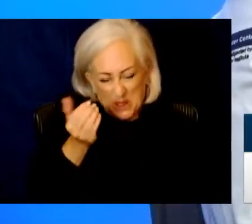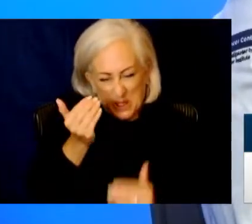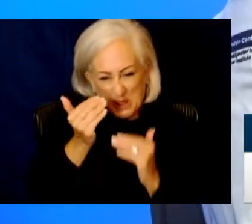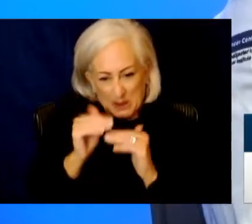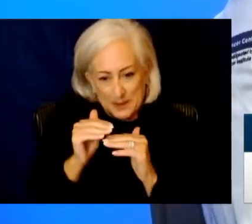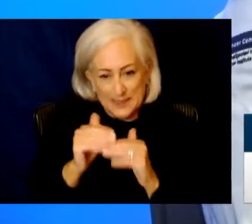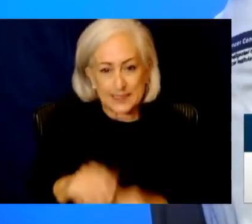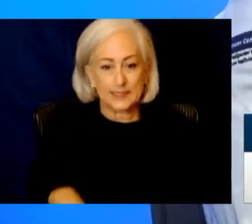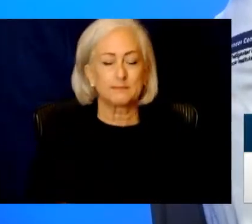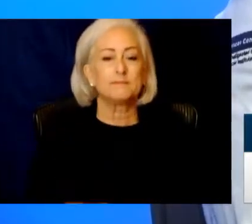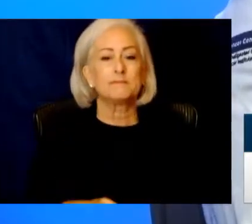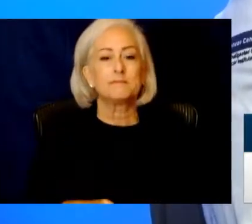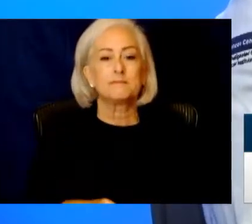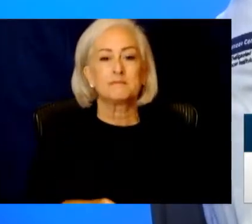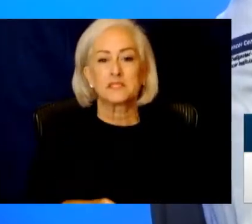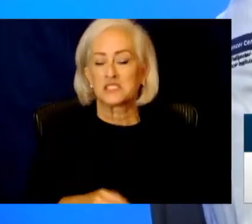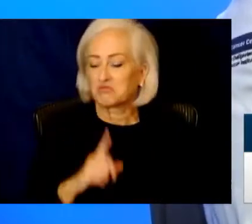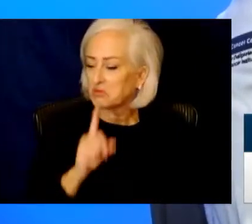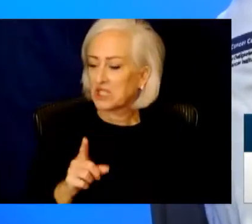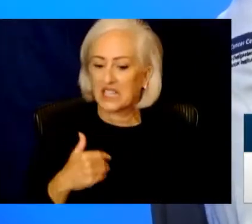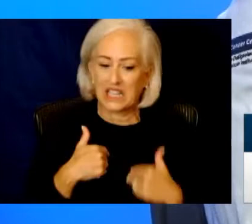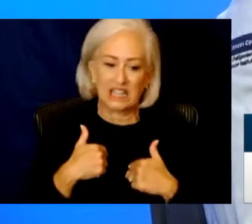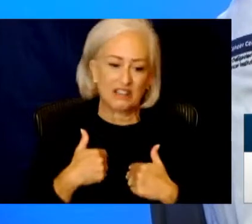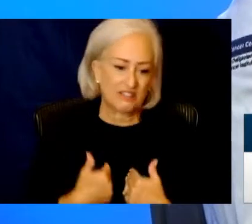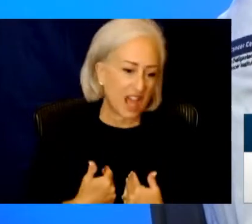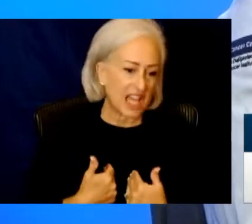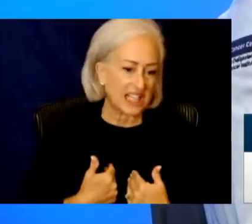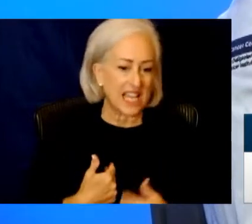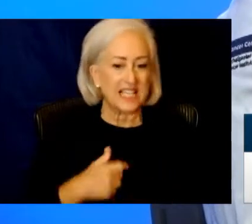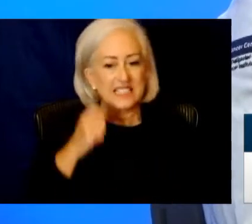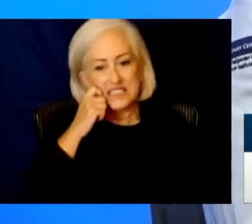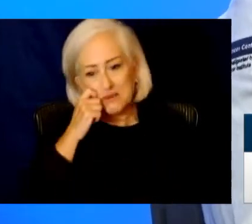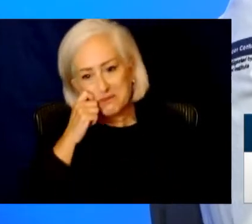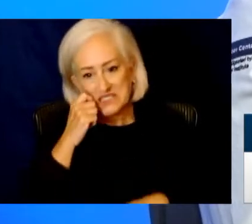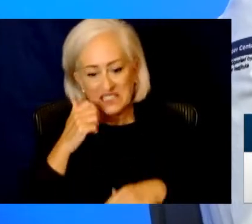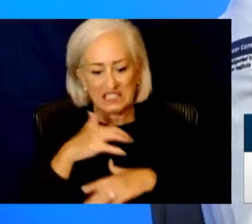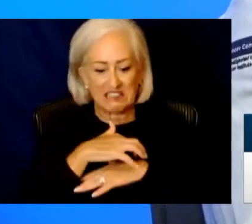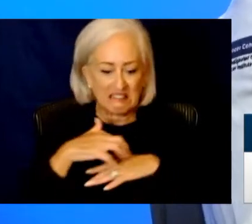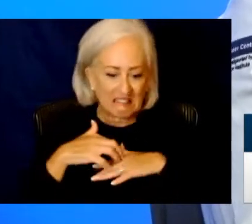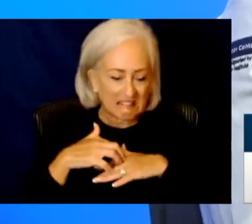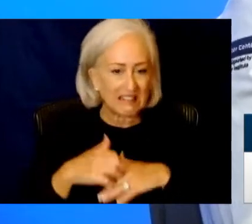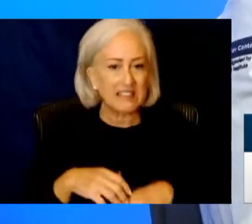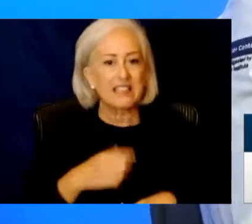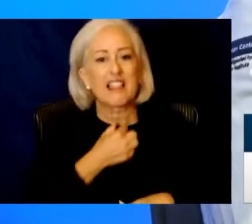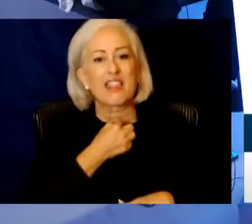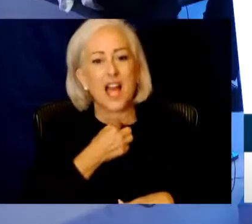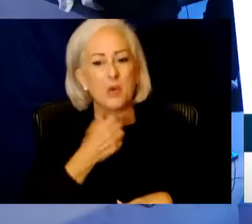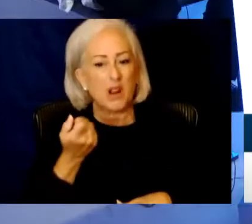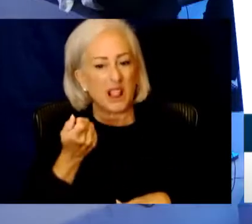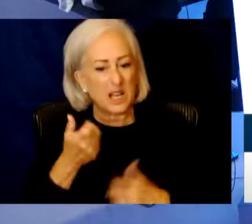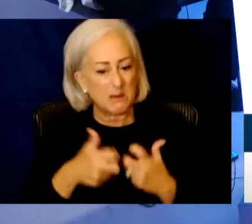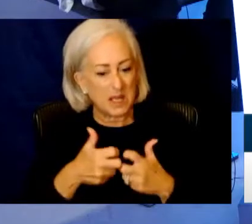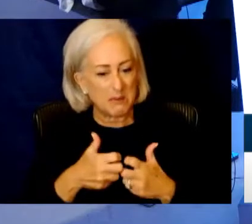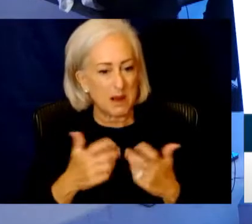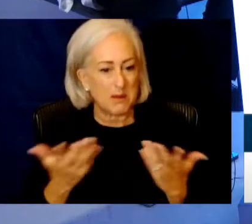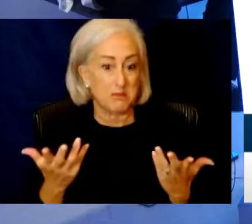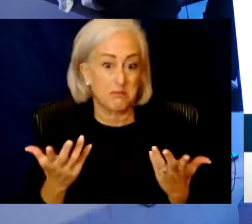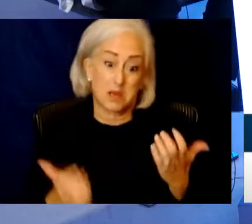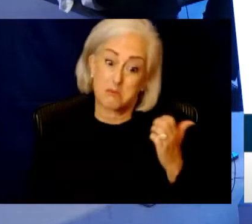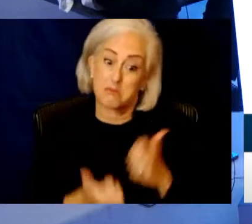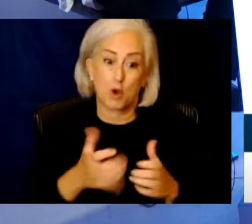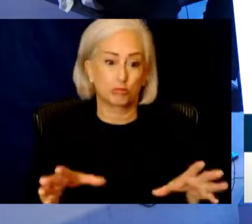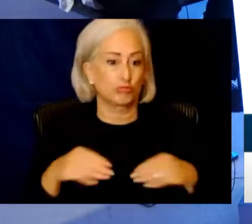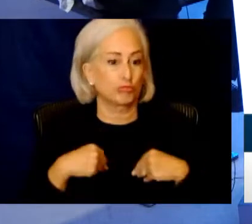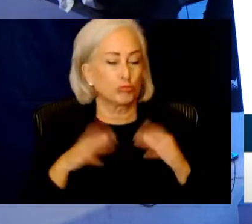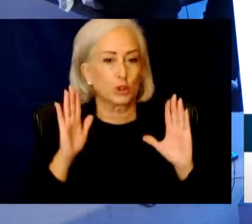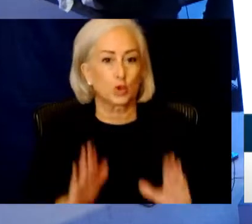only fatigue, dermatitis, and some thyroid problems, but most patients tolerated it very well. I mean, that's a lot better than having rectal cancer. Yes,